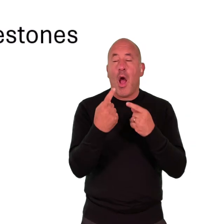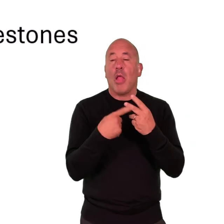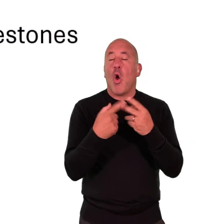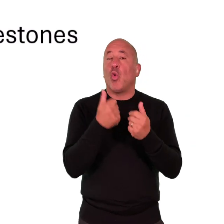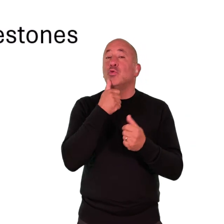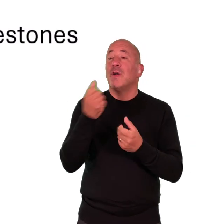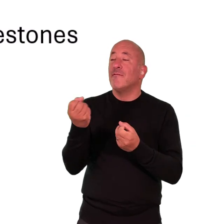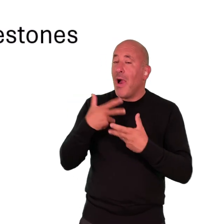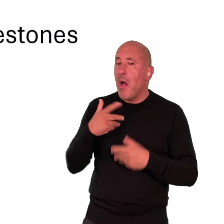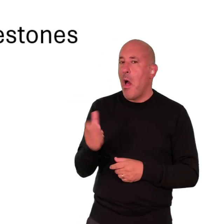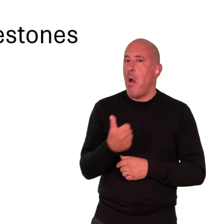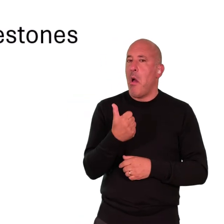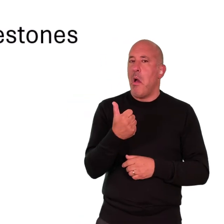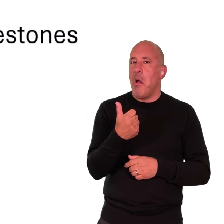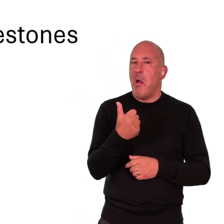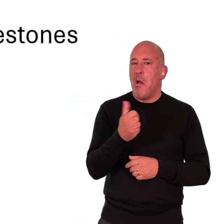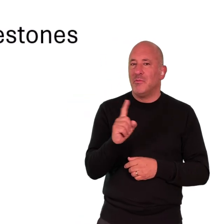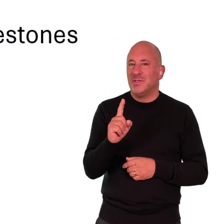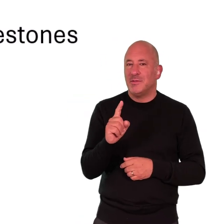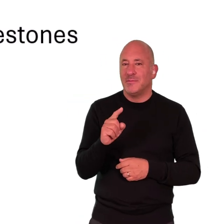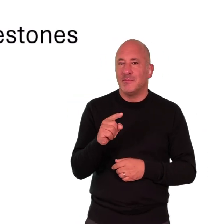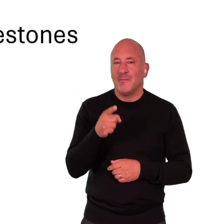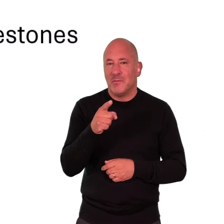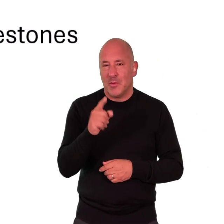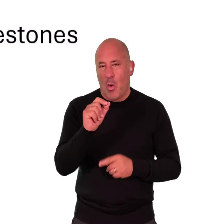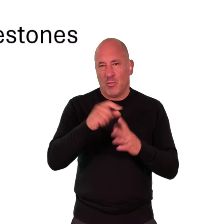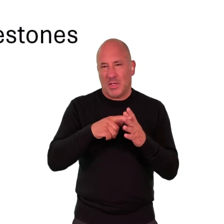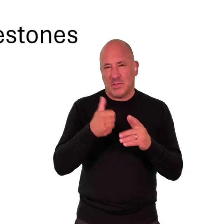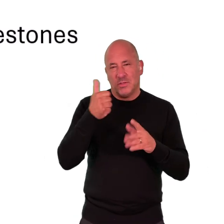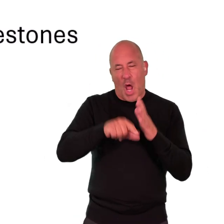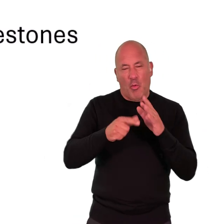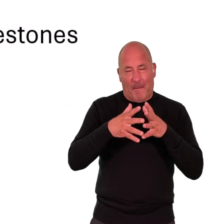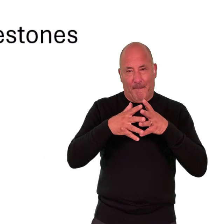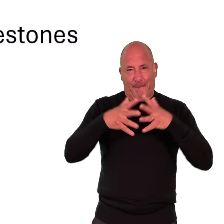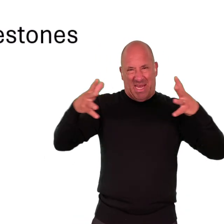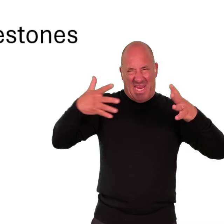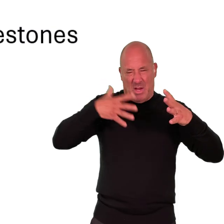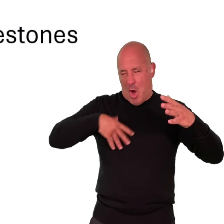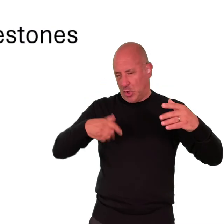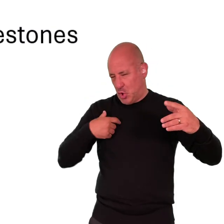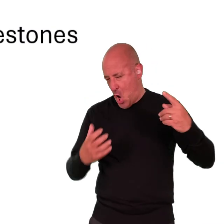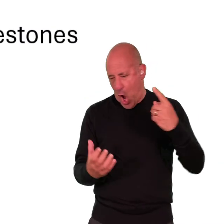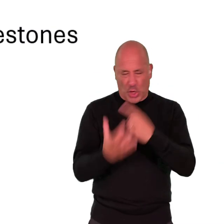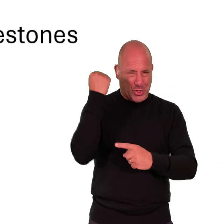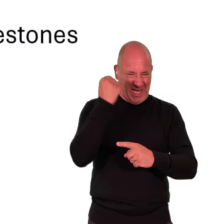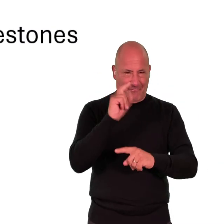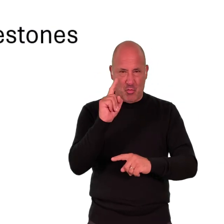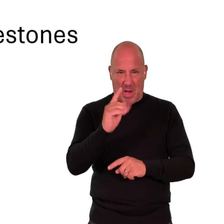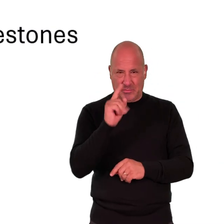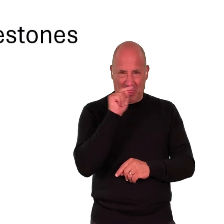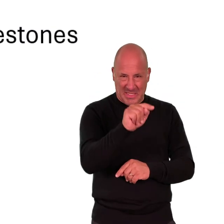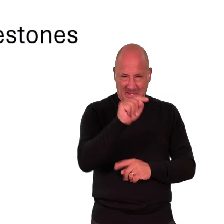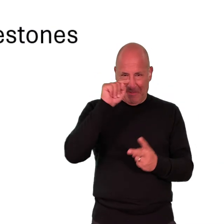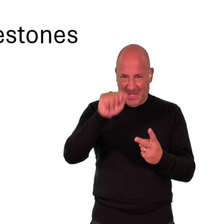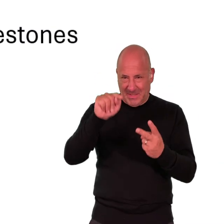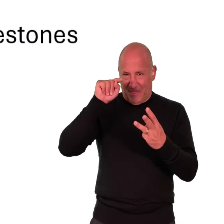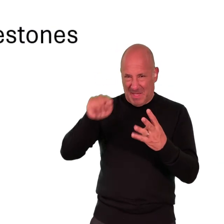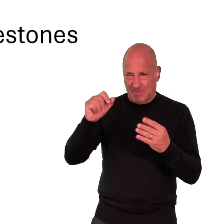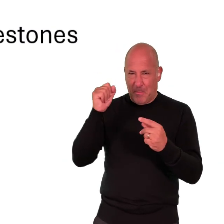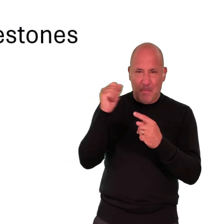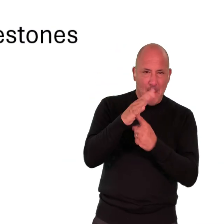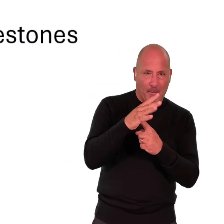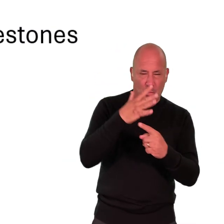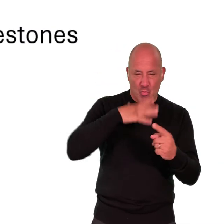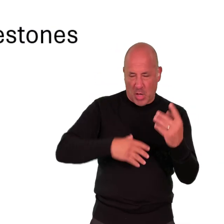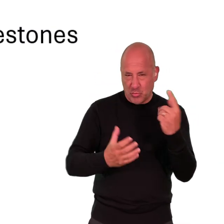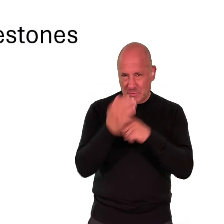your project. So what are the key things you want to achieve, and when do they have to happen? And once you've got those in